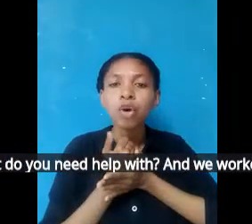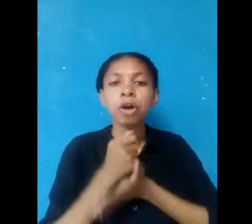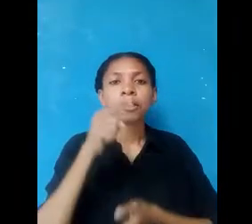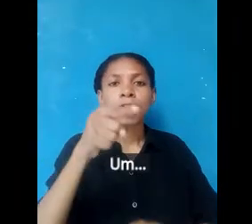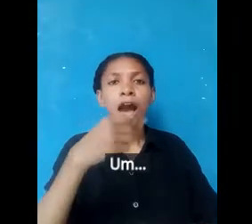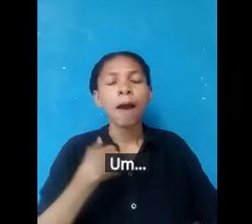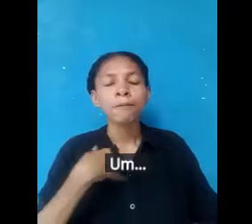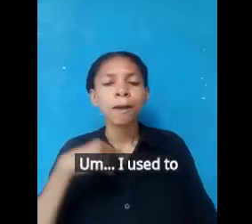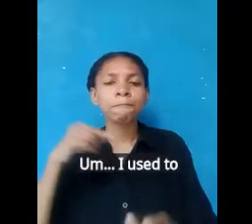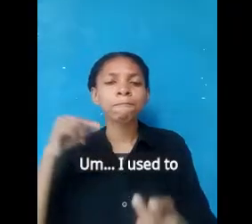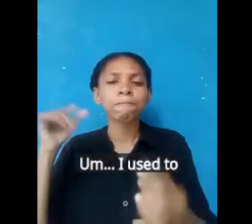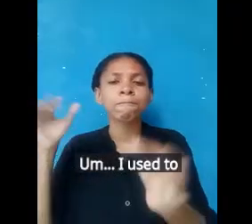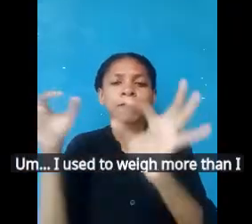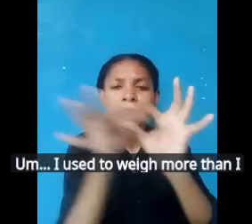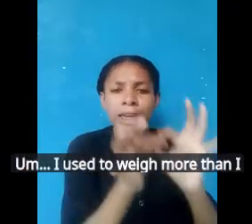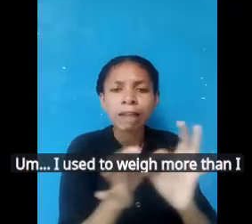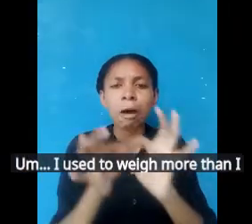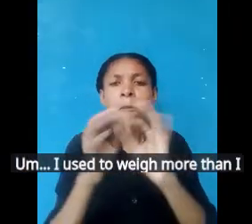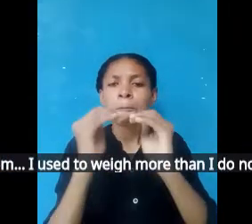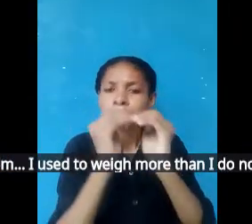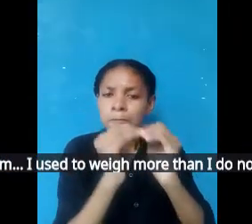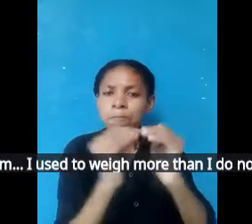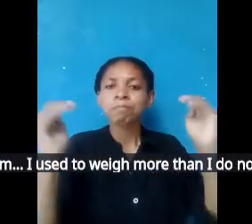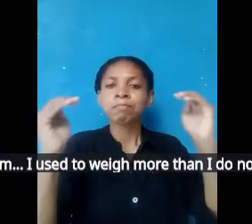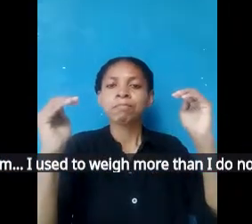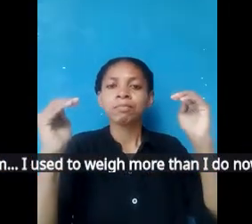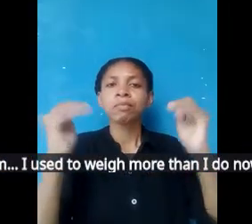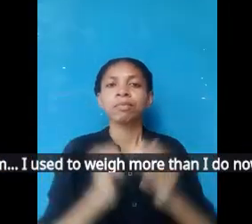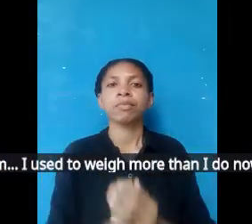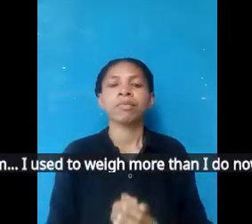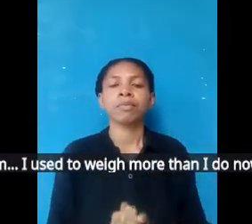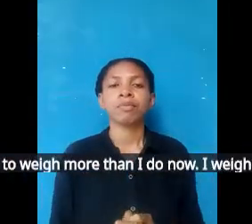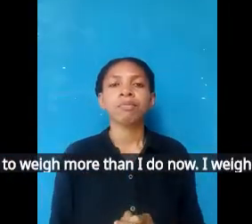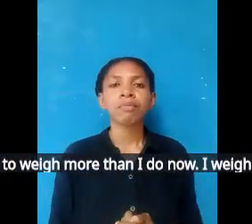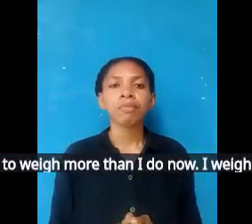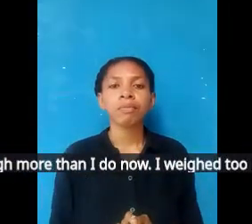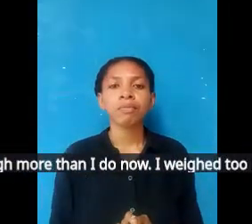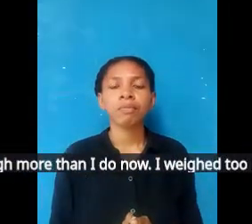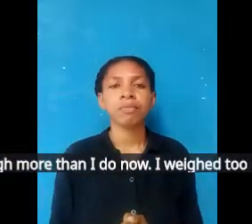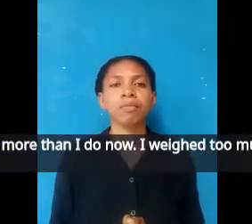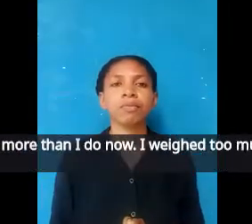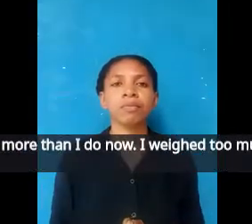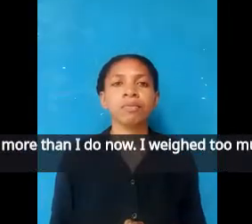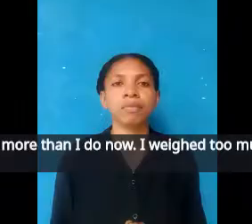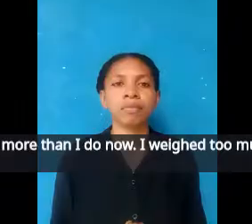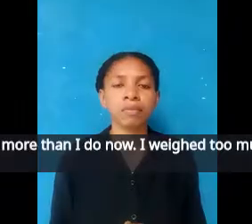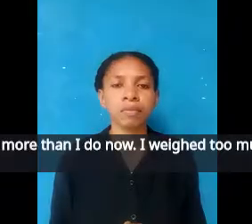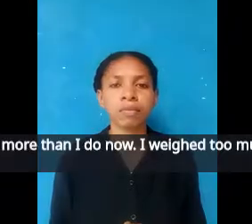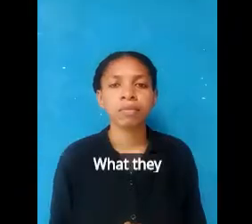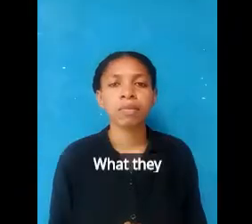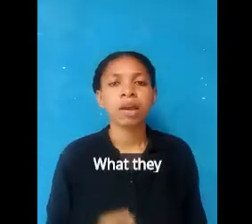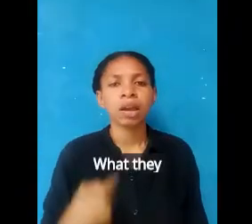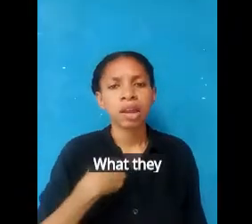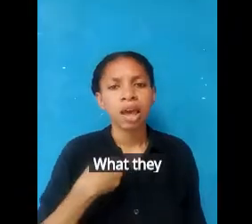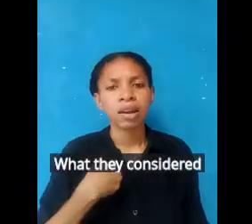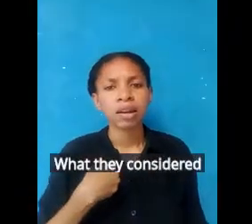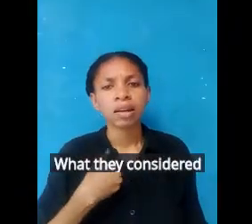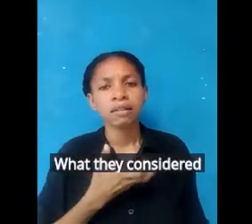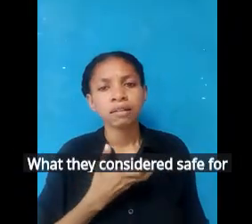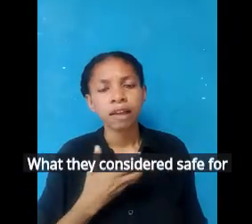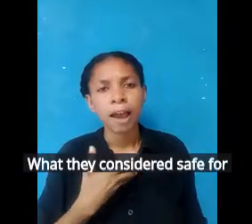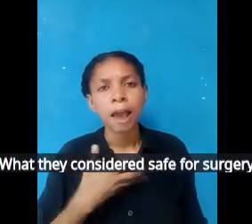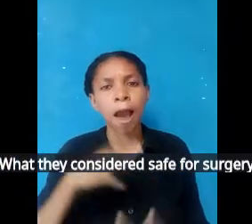I used to weigh more than I do now. I weighed too much to safely have the surgery, what they considered safe for